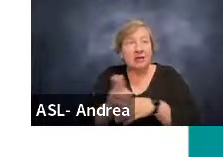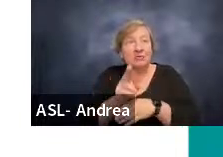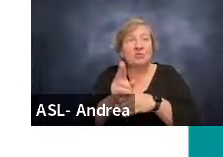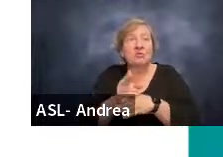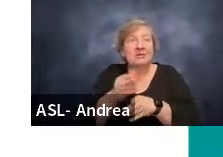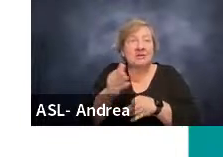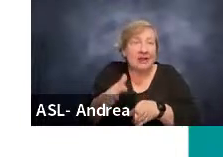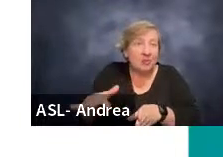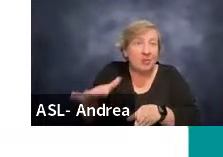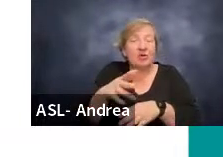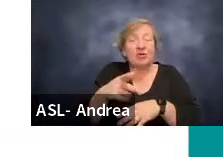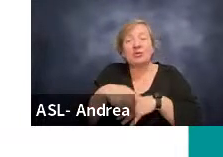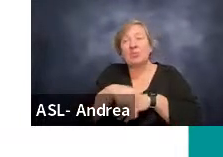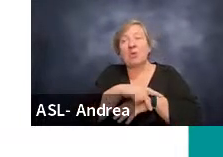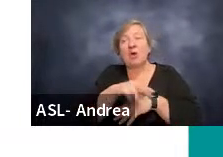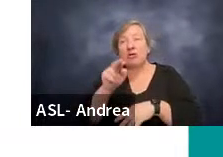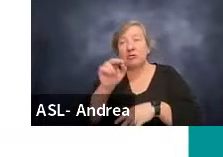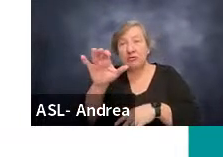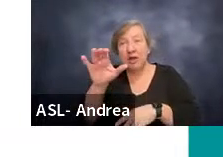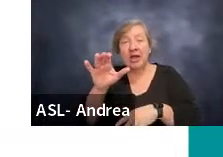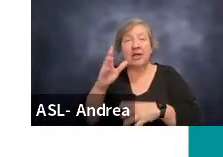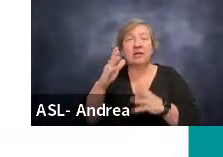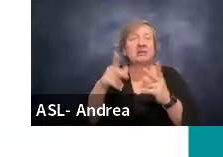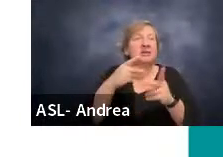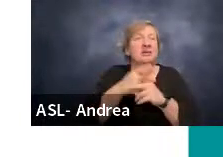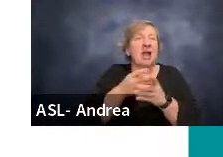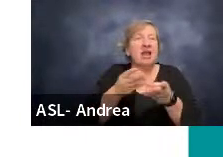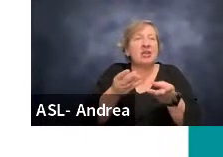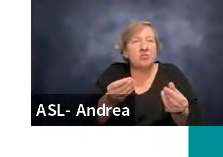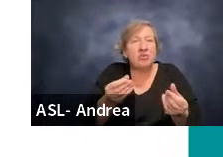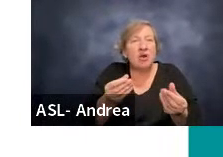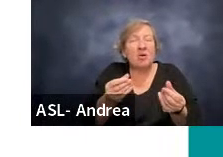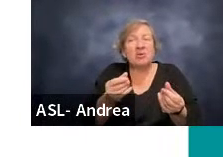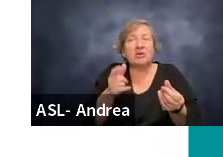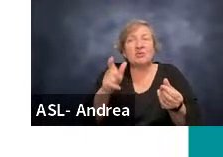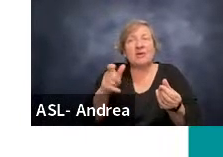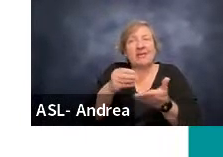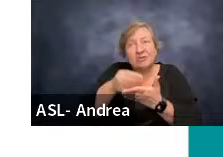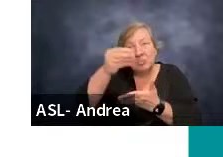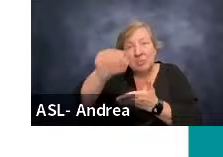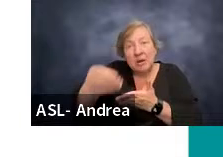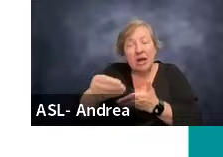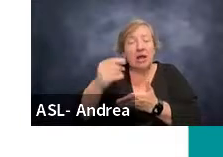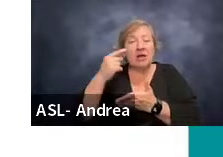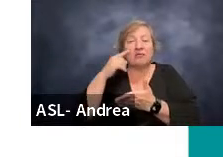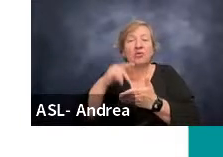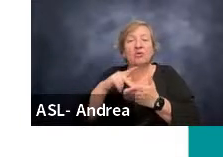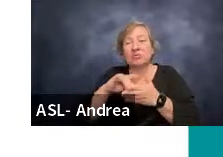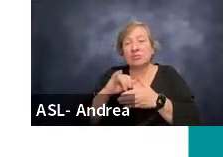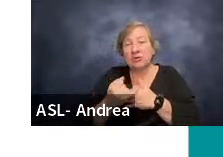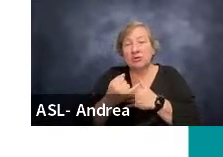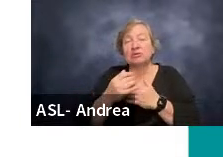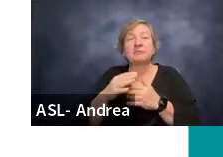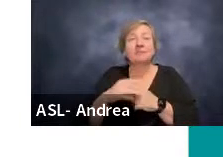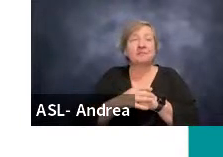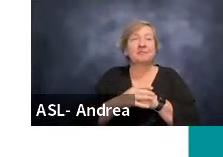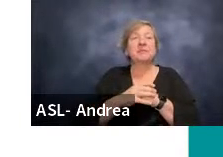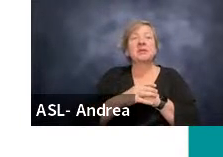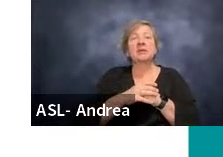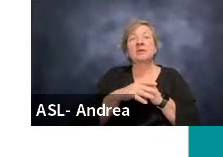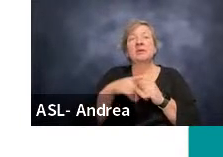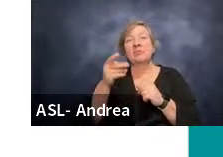facilities, types of property that may need to be acquired for the program, public services